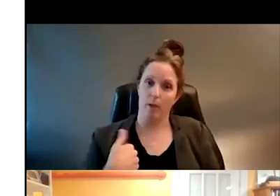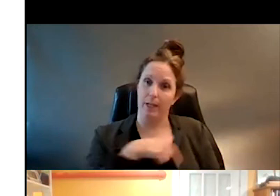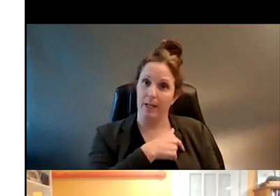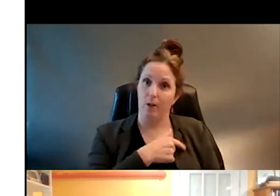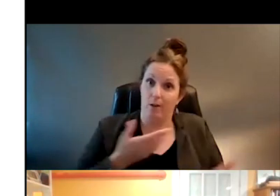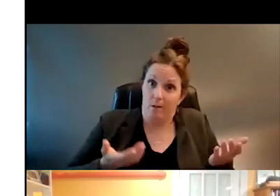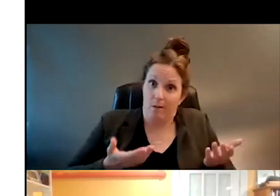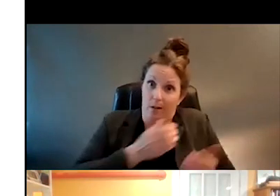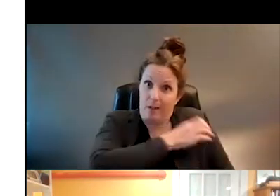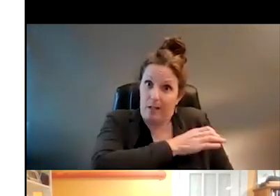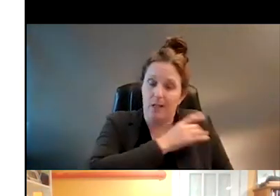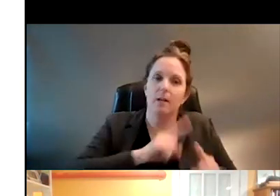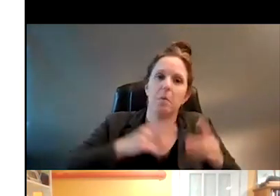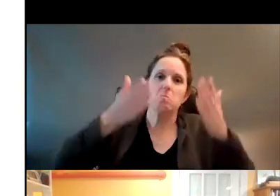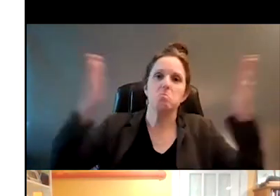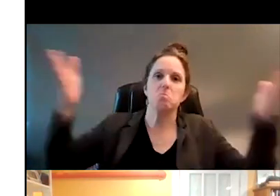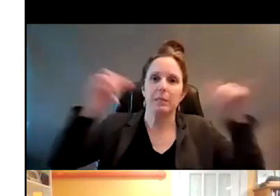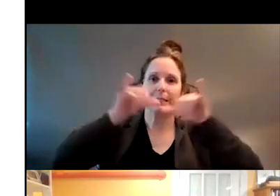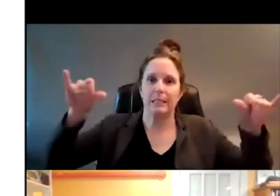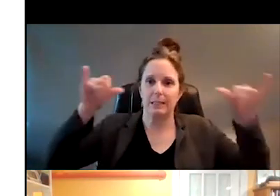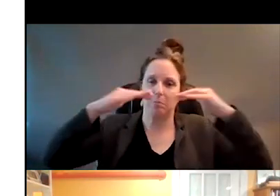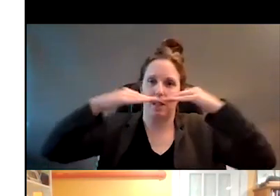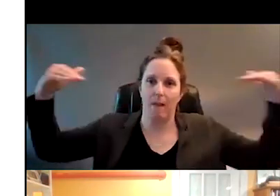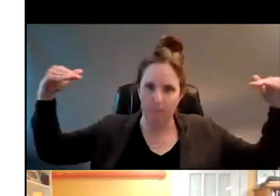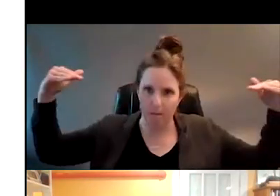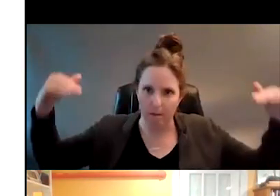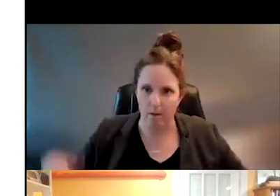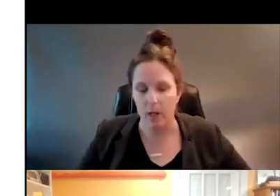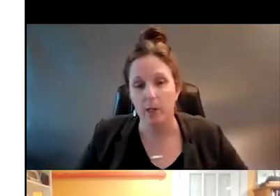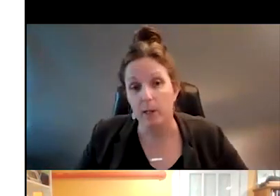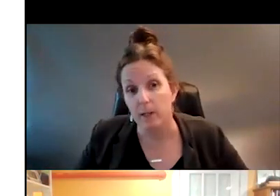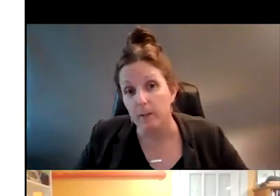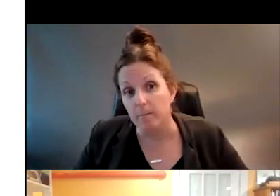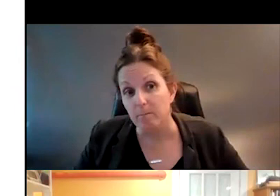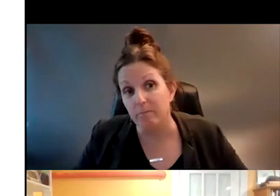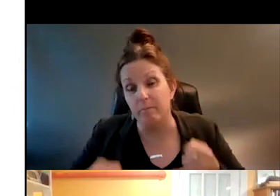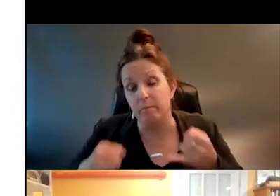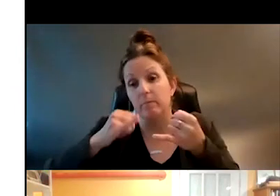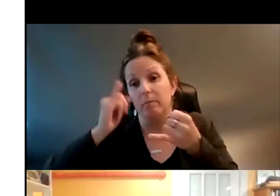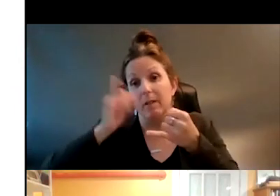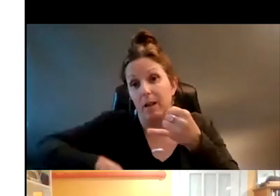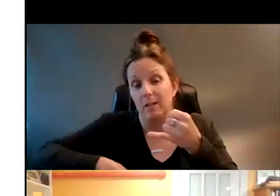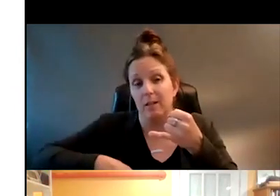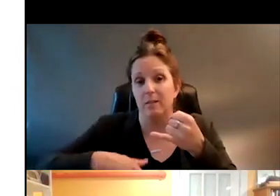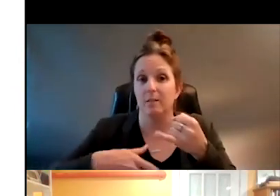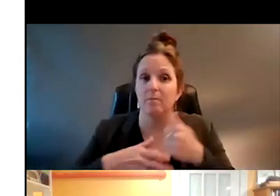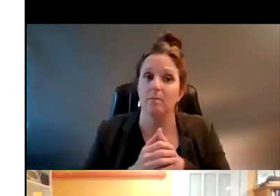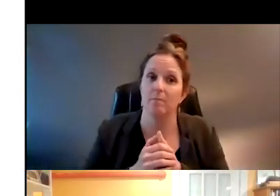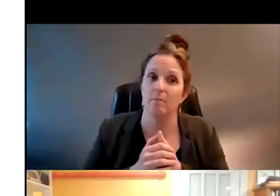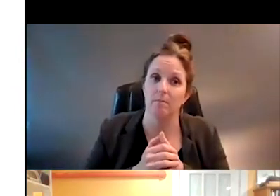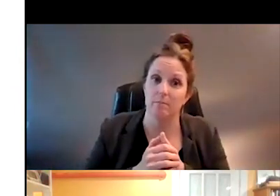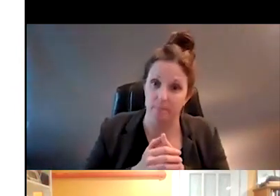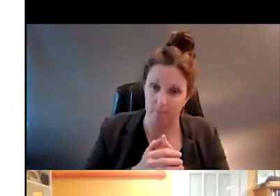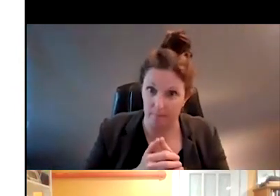larger systems level. And finally, I think it also does show that, you know, we can